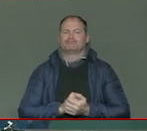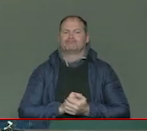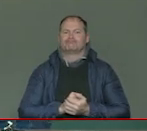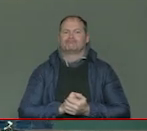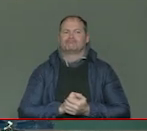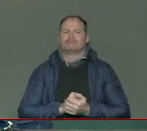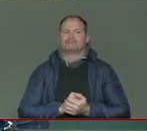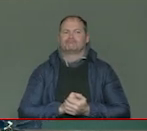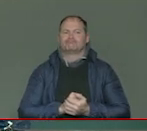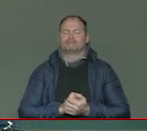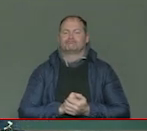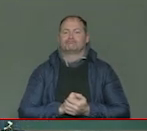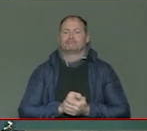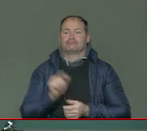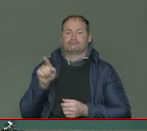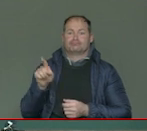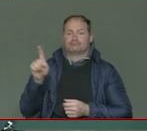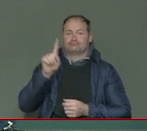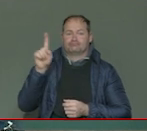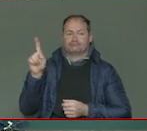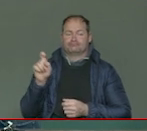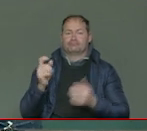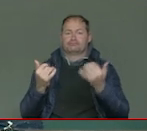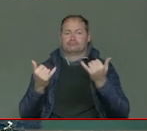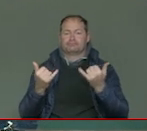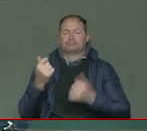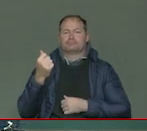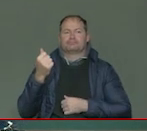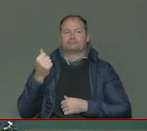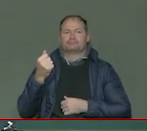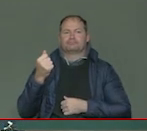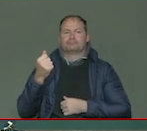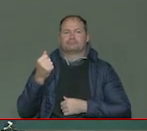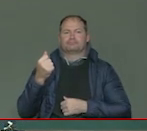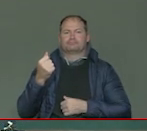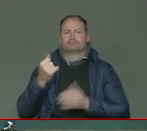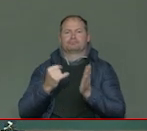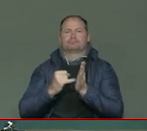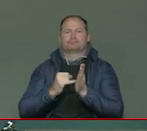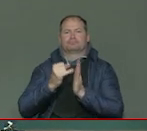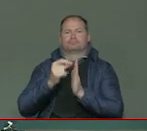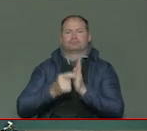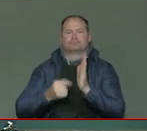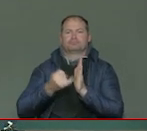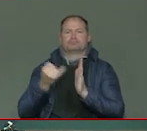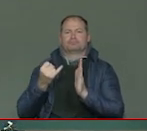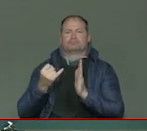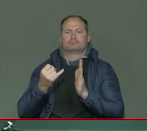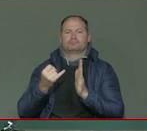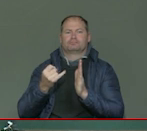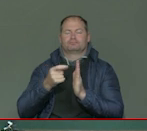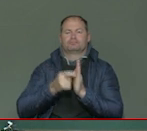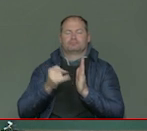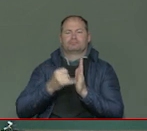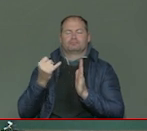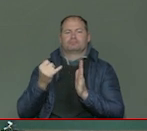they ask us to complete the cash journals. Now, here's something. There's two different ways in which they can ask